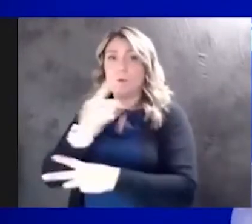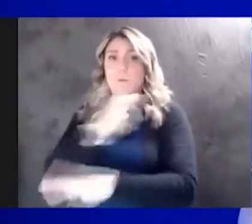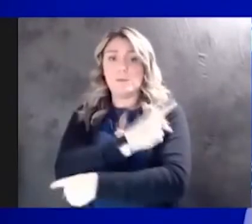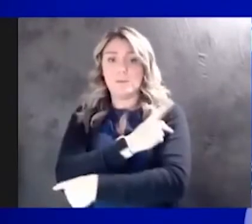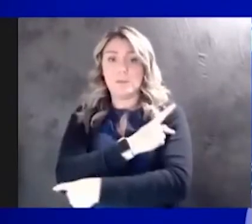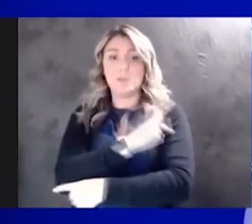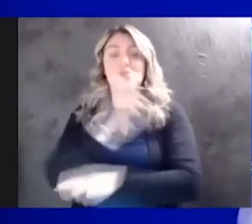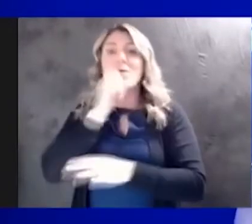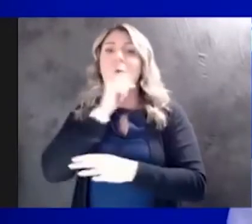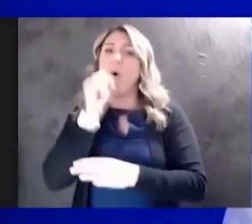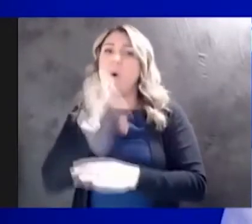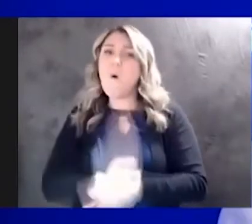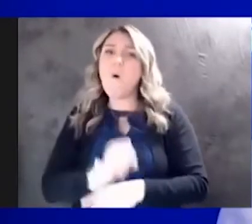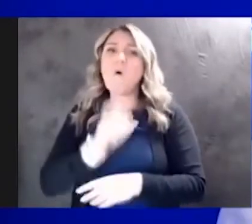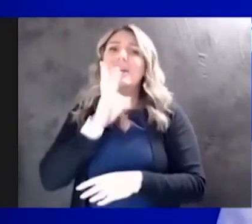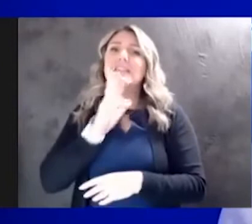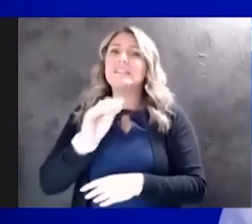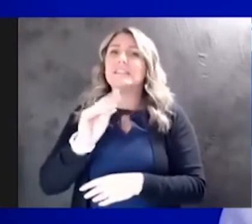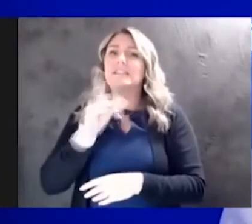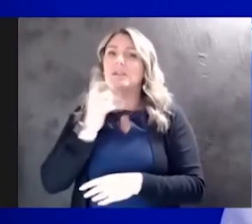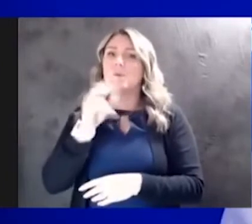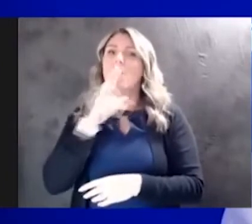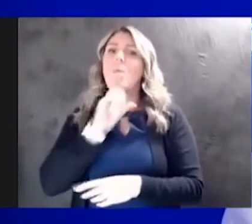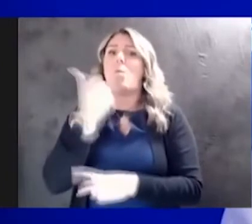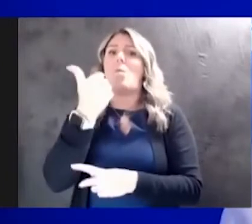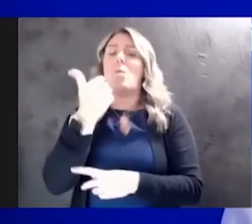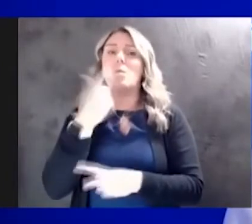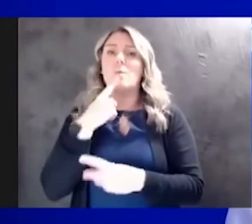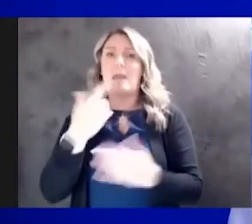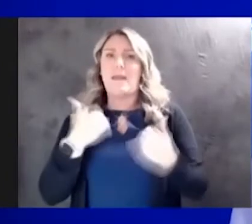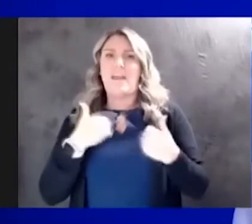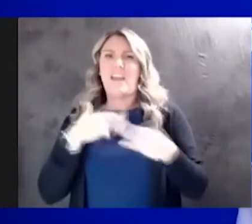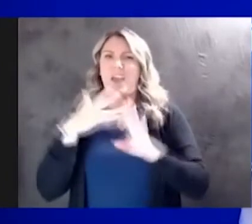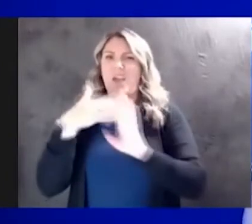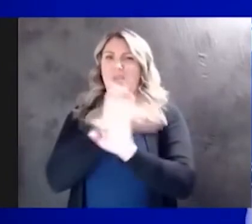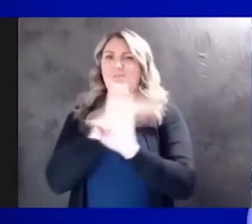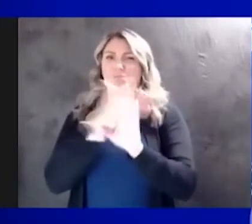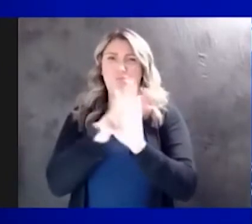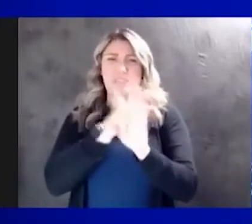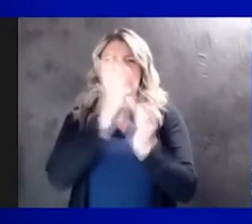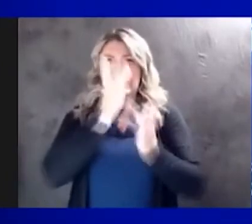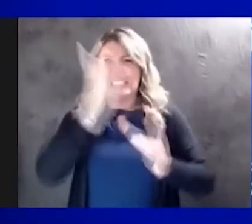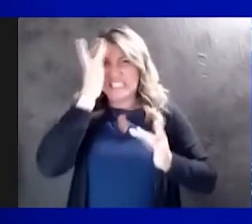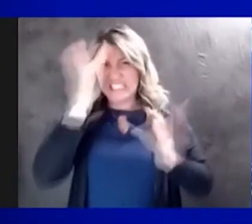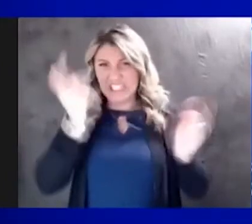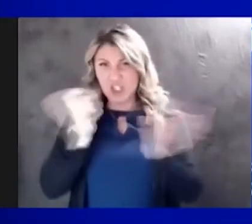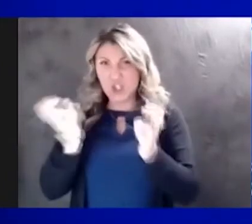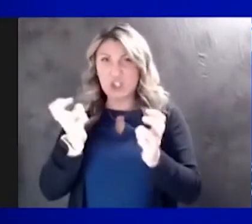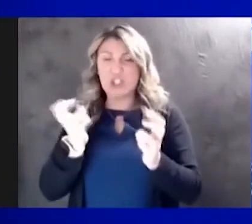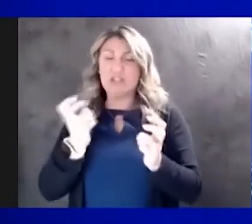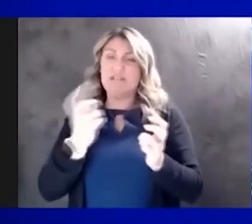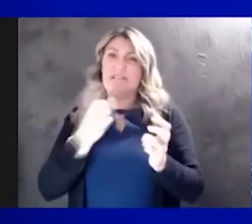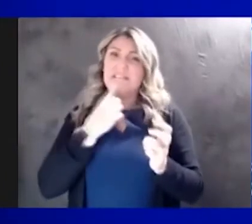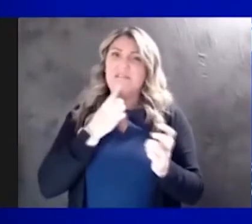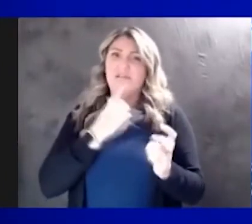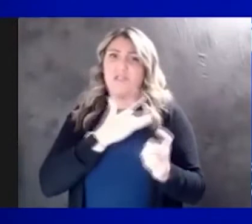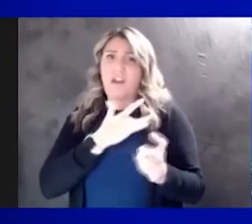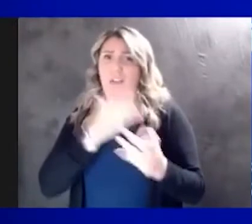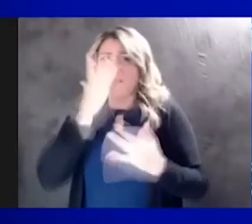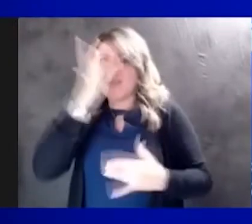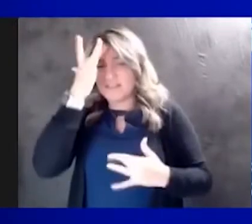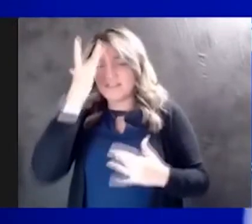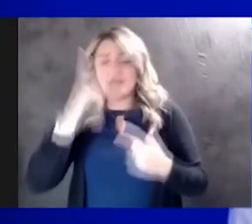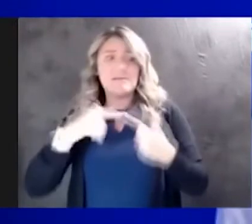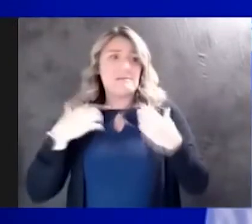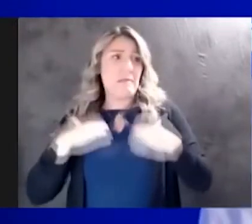60 or older. They did have significant comorbidities, significant heart disease, lung disease, diabetes,